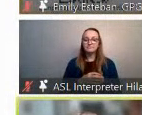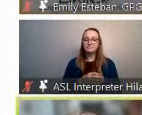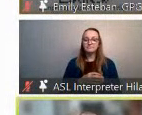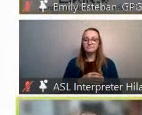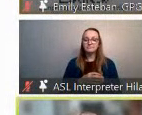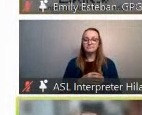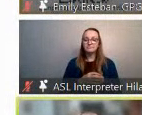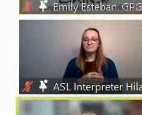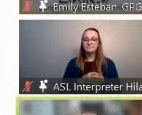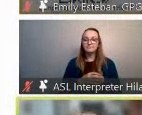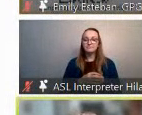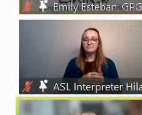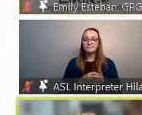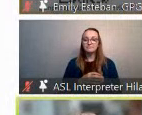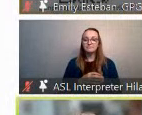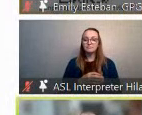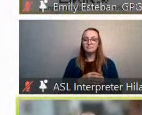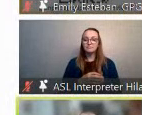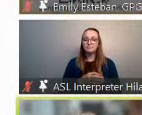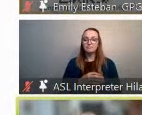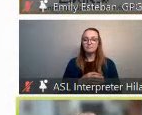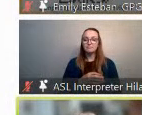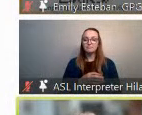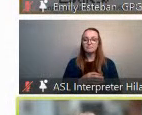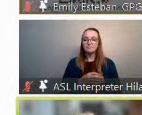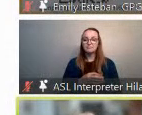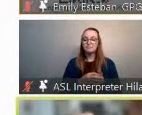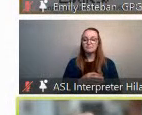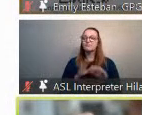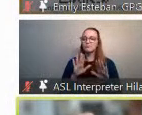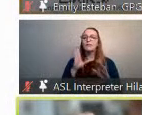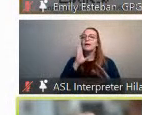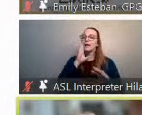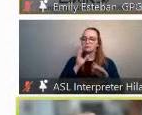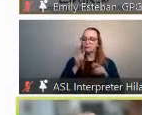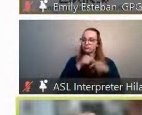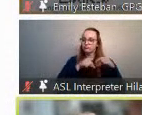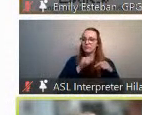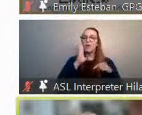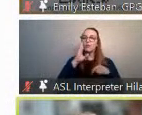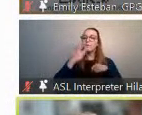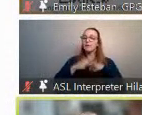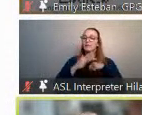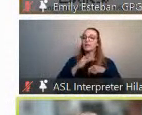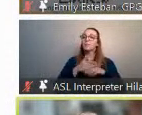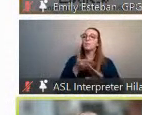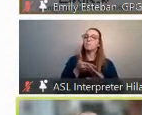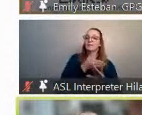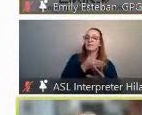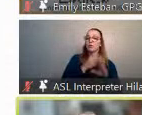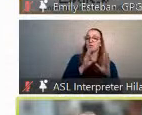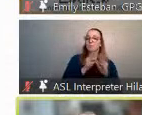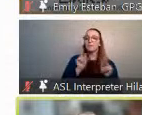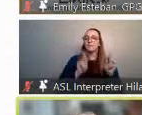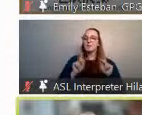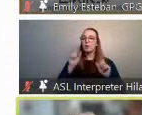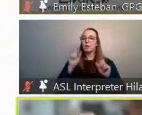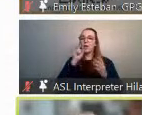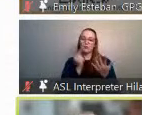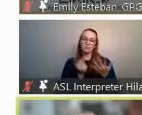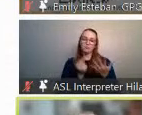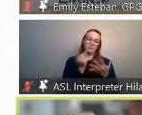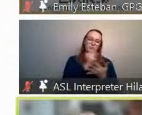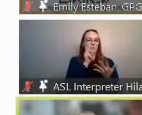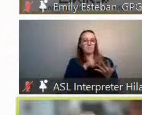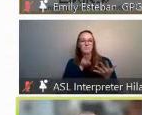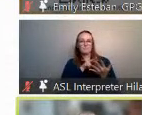I'd really also like to pause for a moment and underscore the importance of workgroup members specifically reviewing